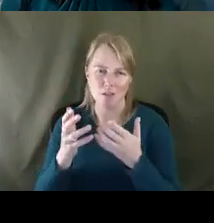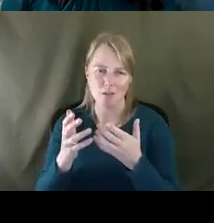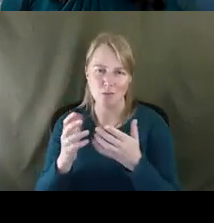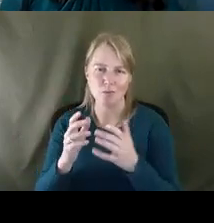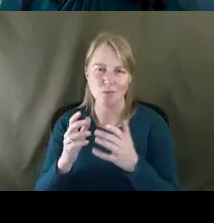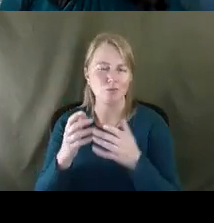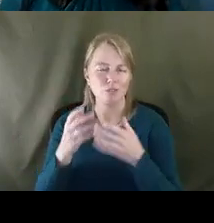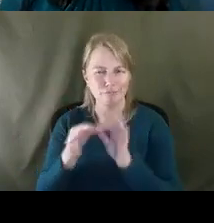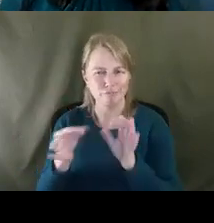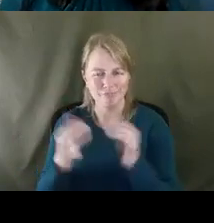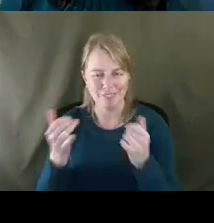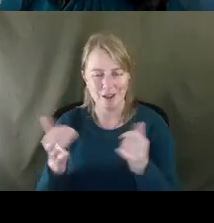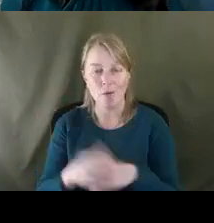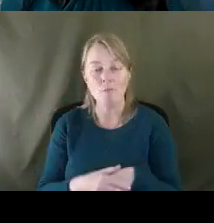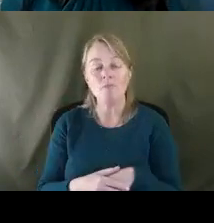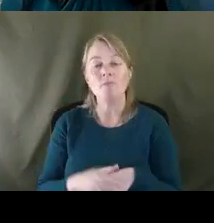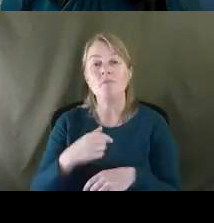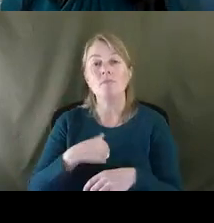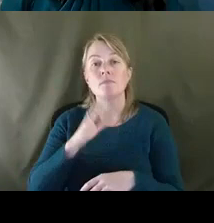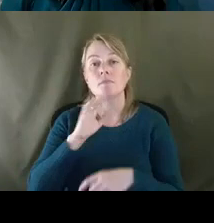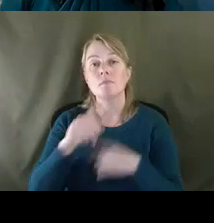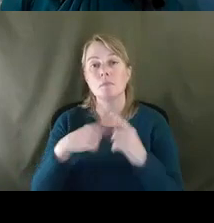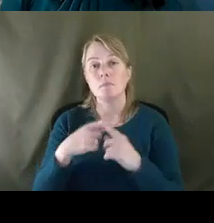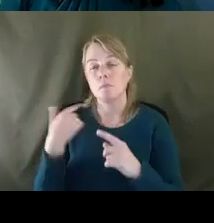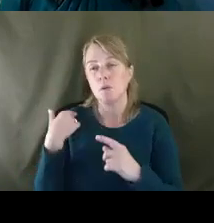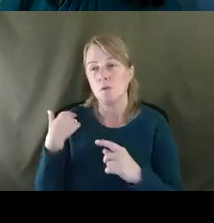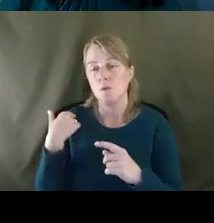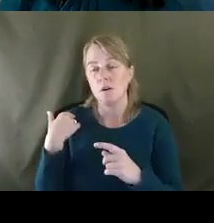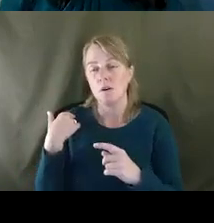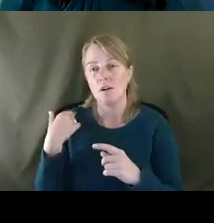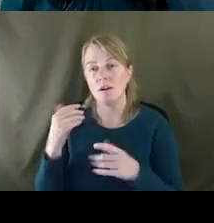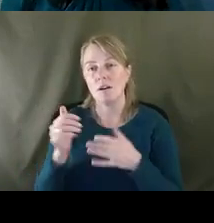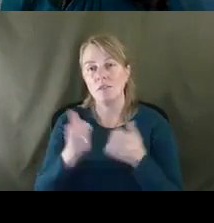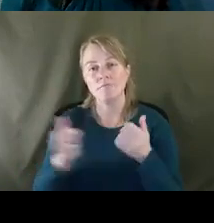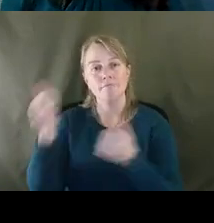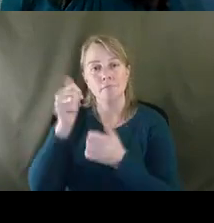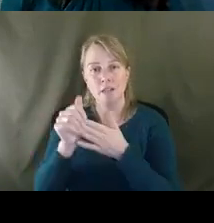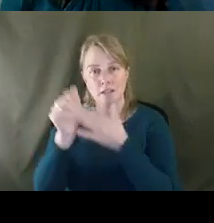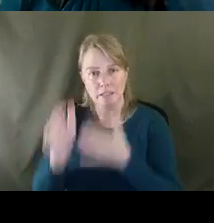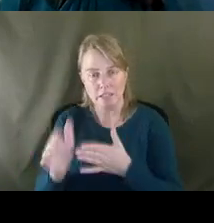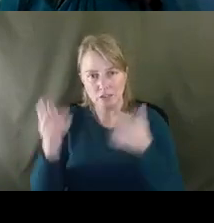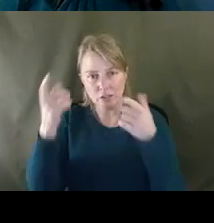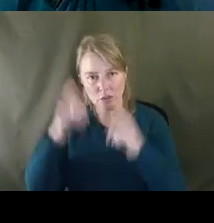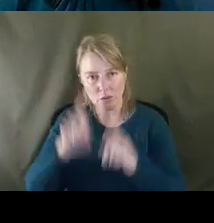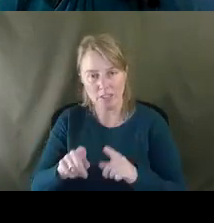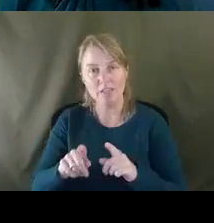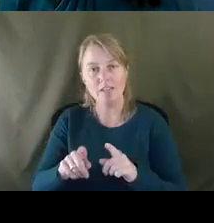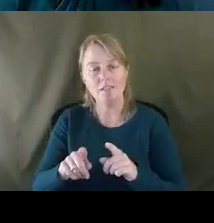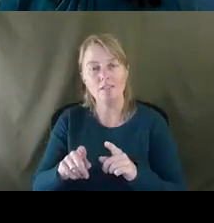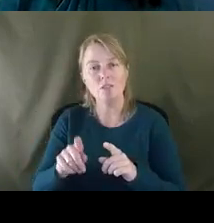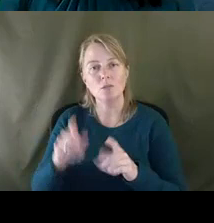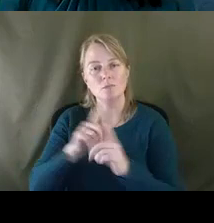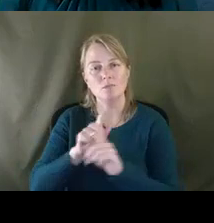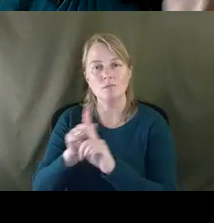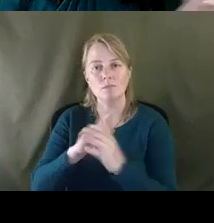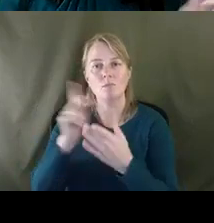beginning. As I spoke about earlier, getting your leaders on board with the benefits of a mentoring program is